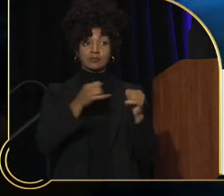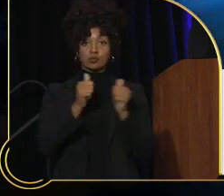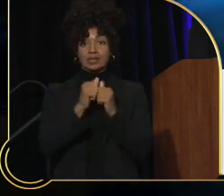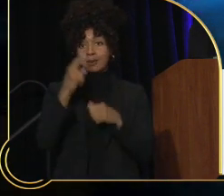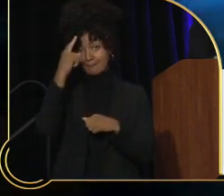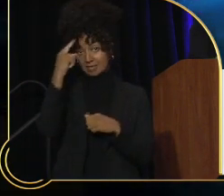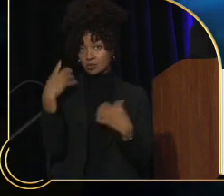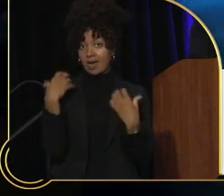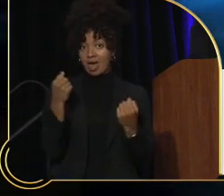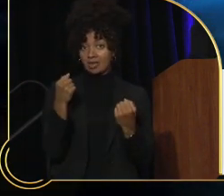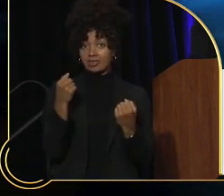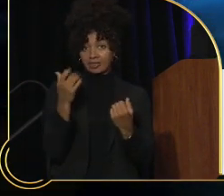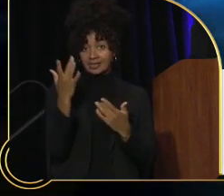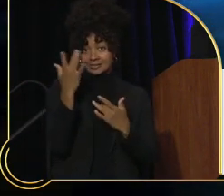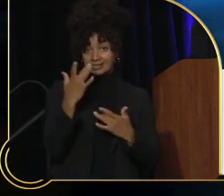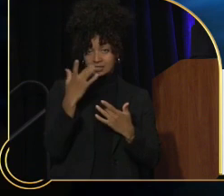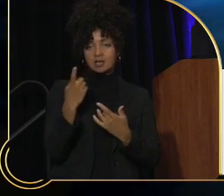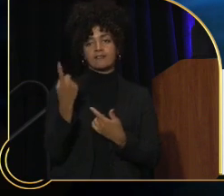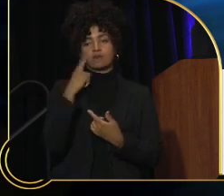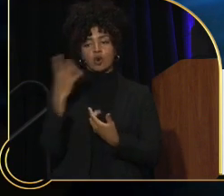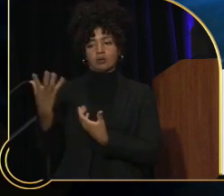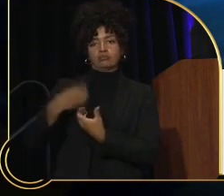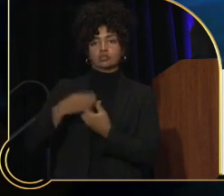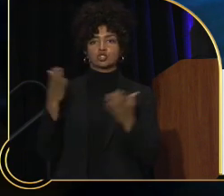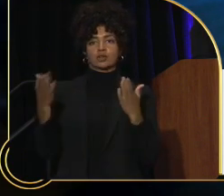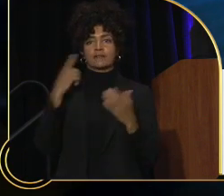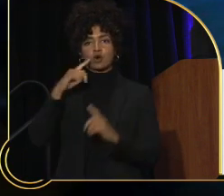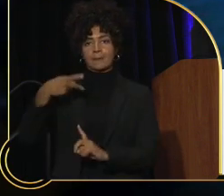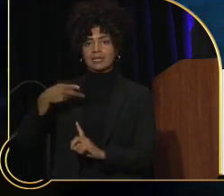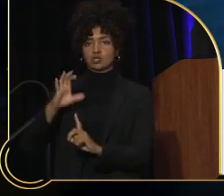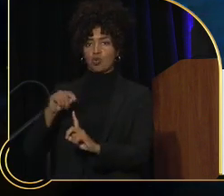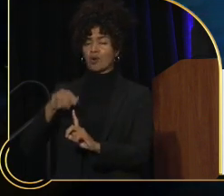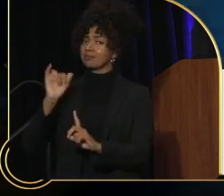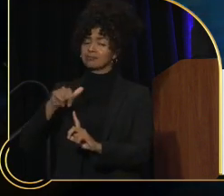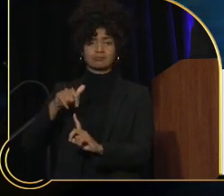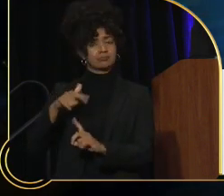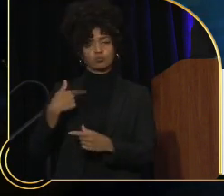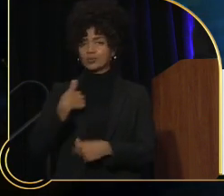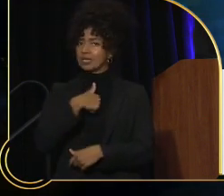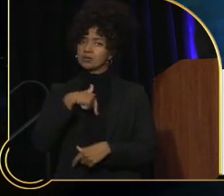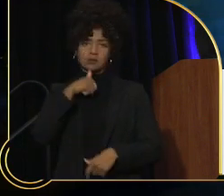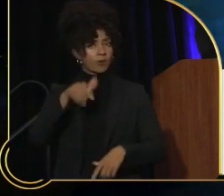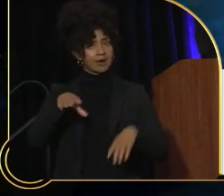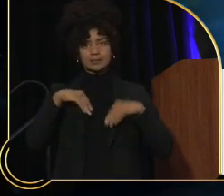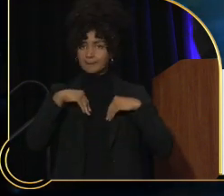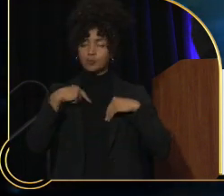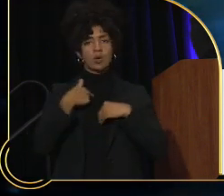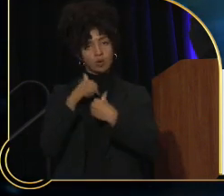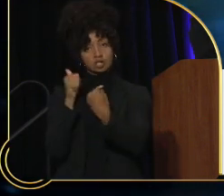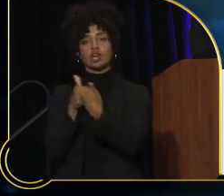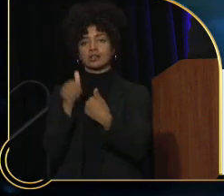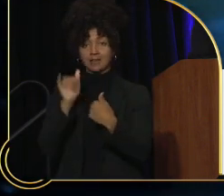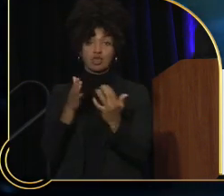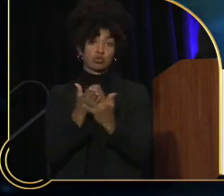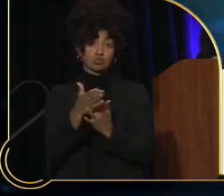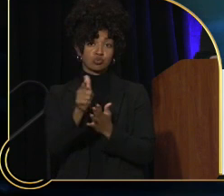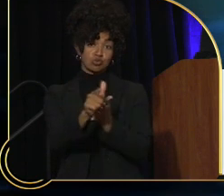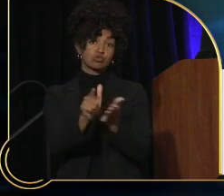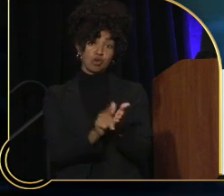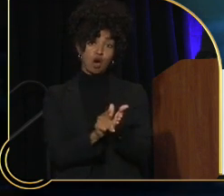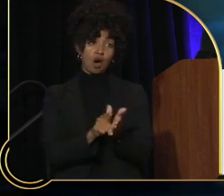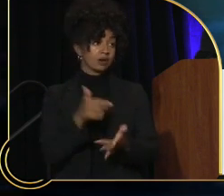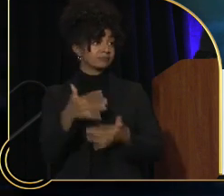Corps. This is unacceptable, and we're going to challenge that under the law. And thank you, Megan, for bringing that up.